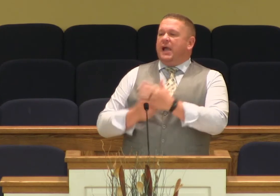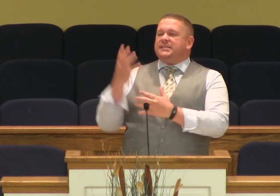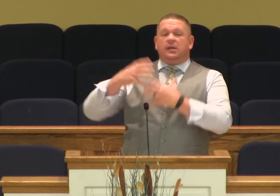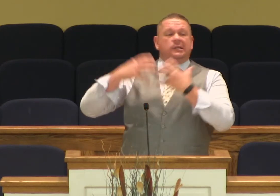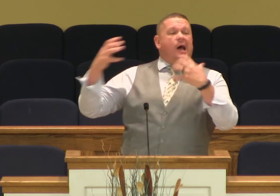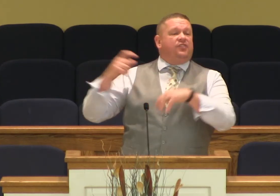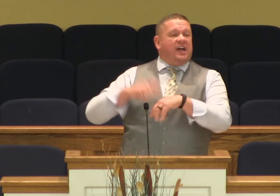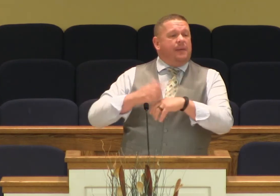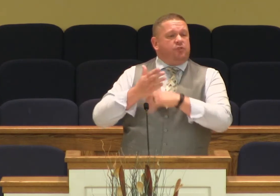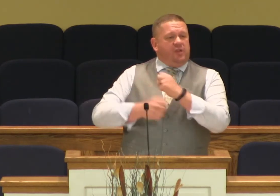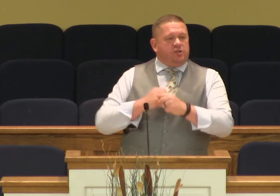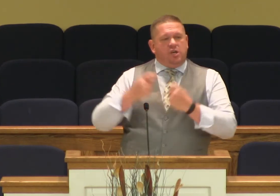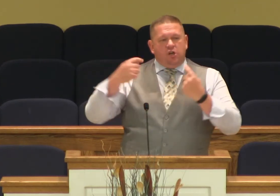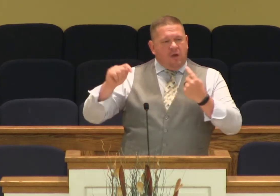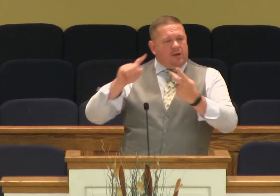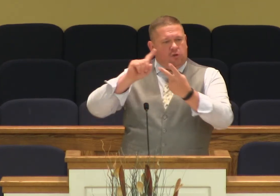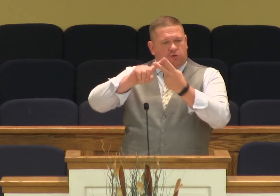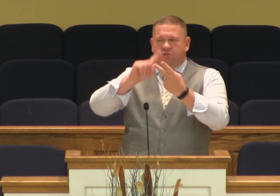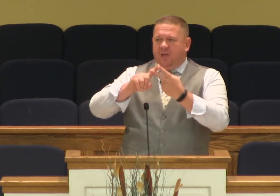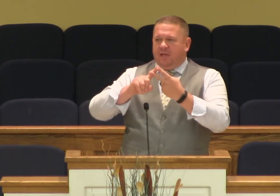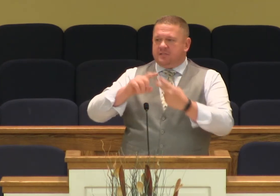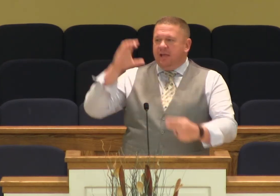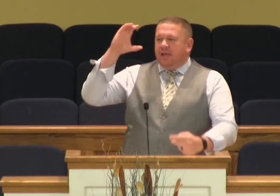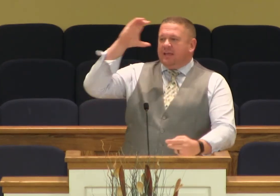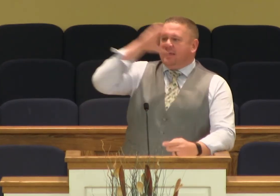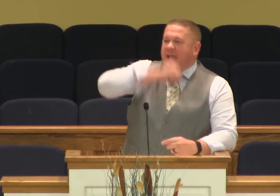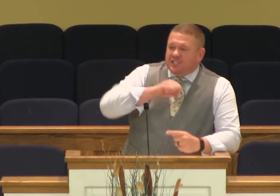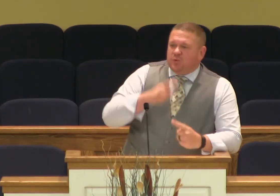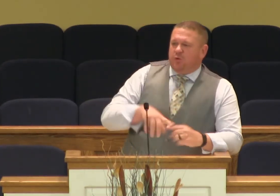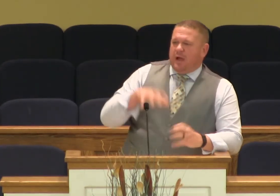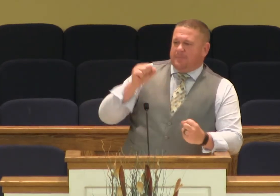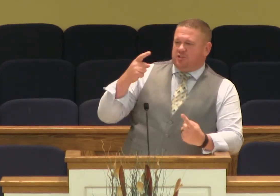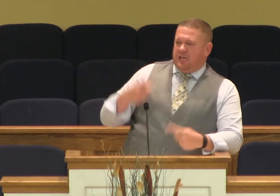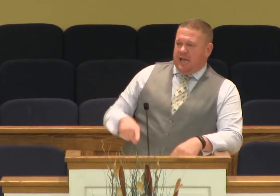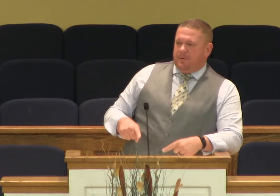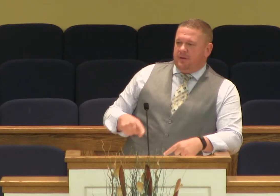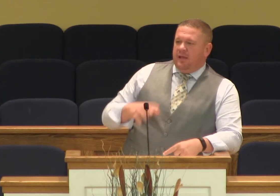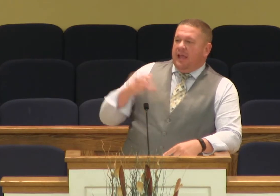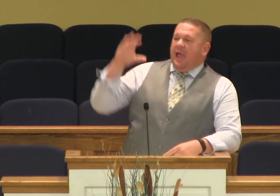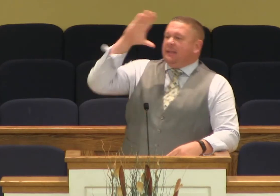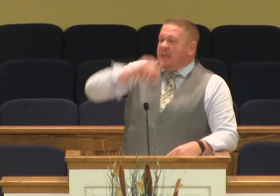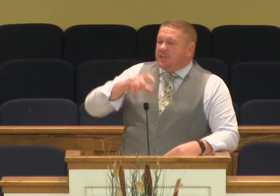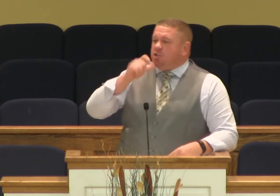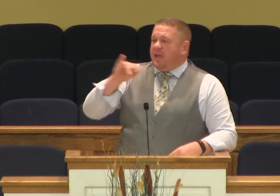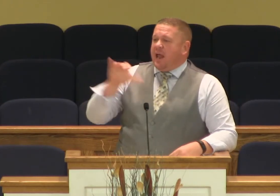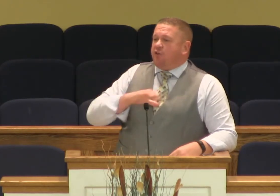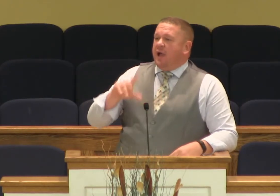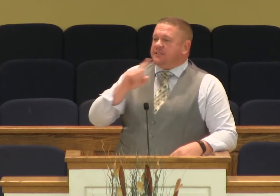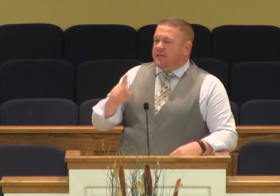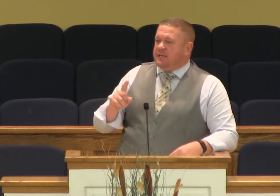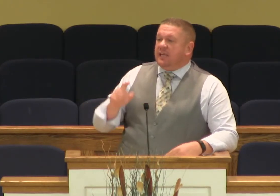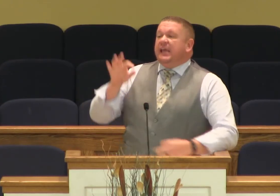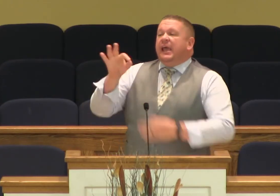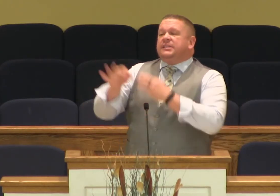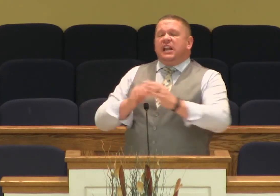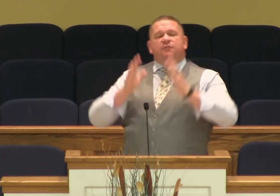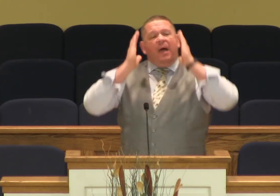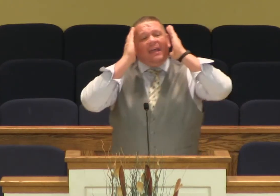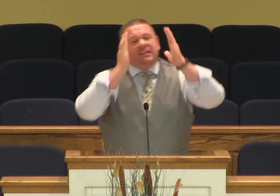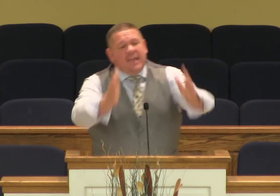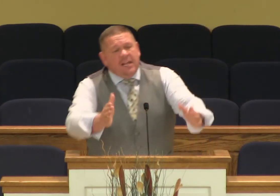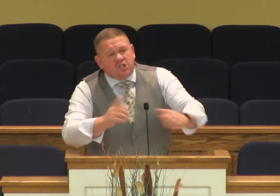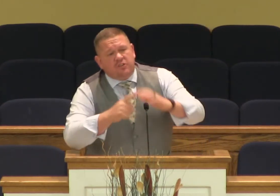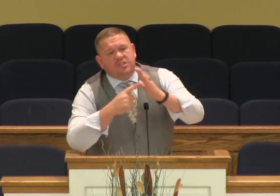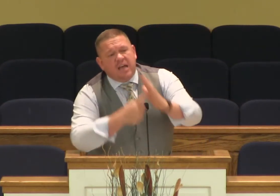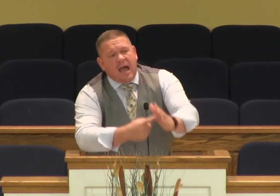has wasted a lot of time through the years trying to do two things. Guess when the rapture is going to happen, and guess who the Antichrist is, instead of